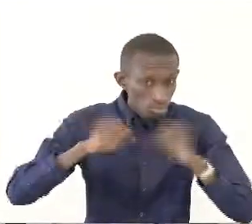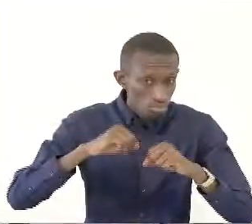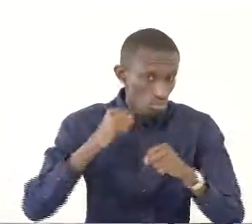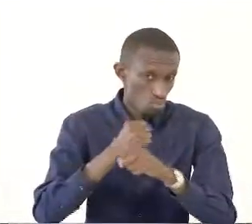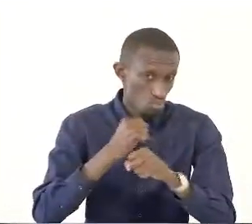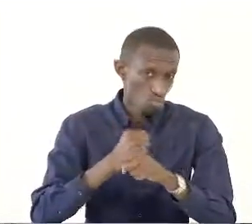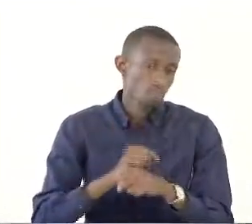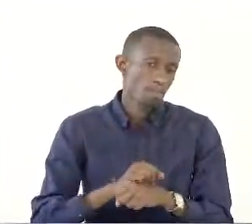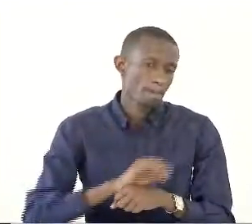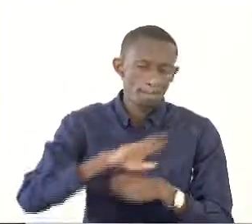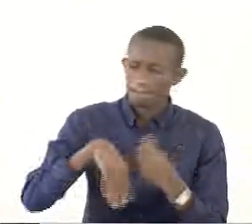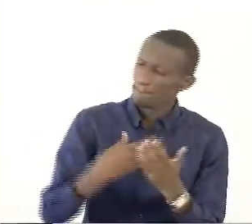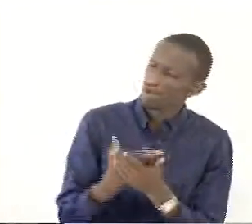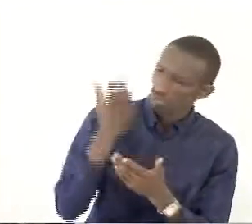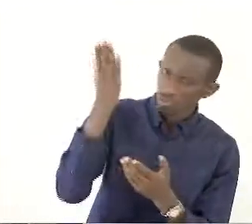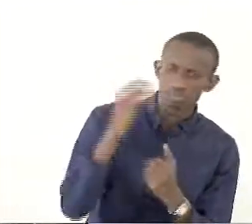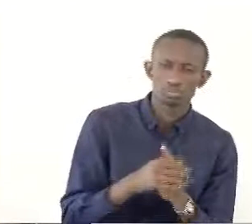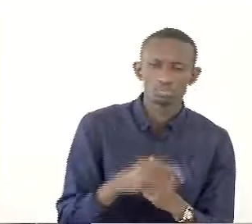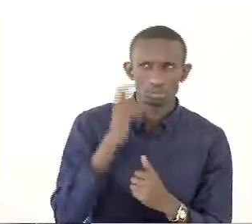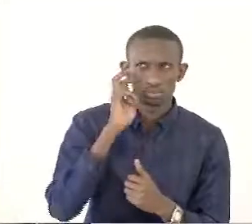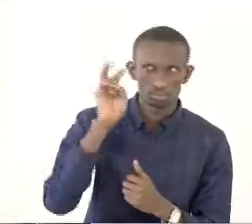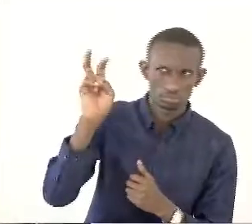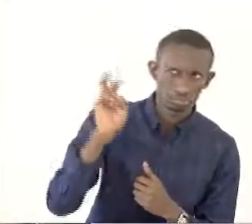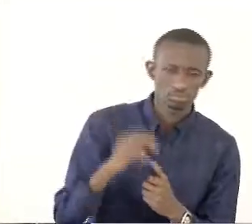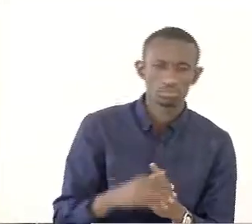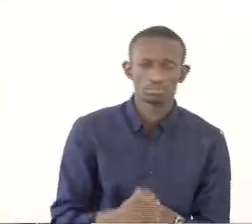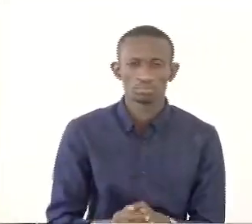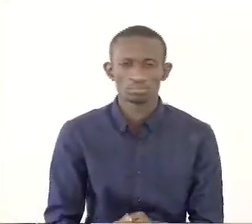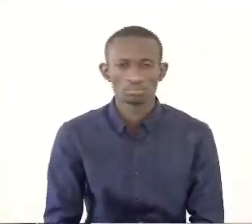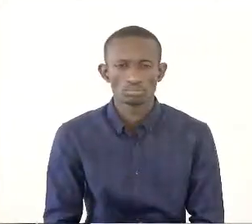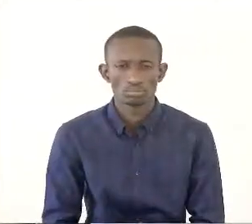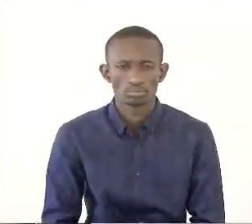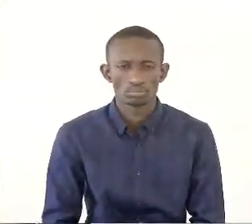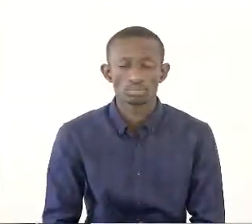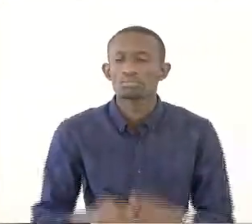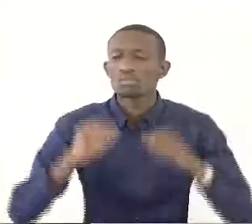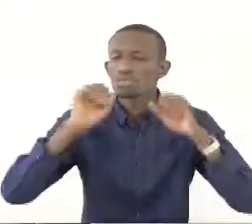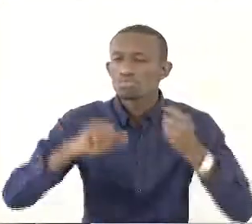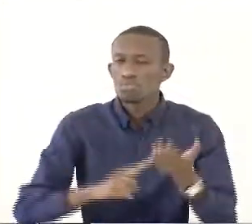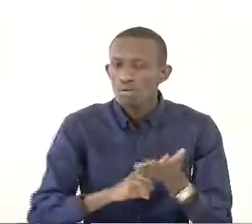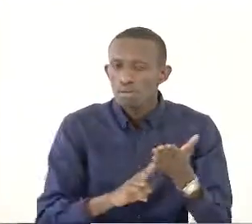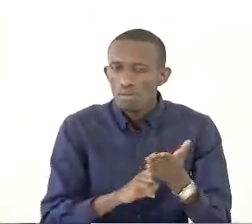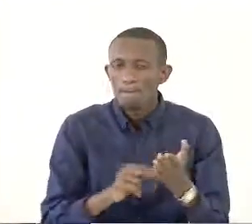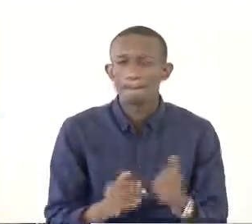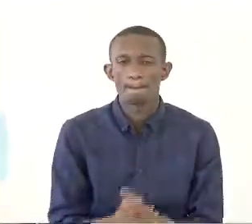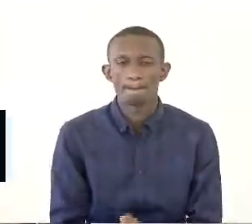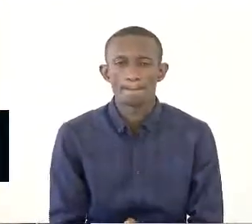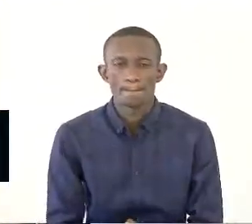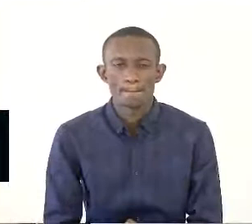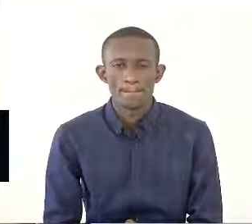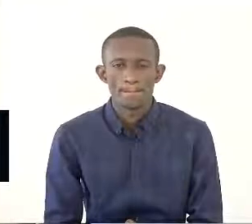of, we can use the